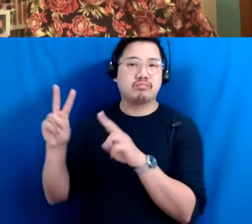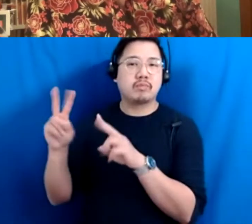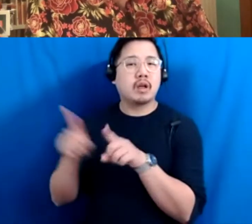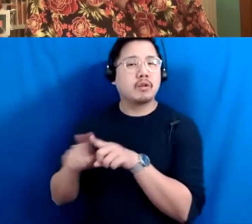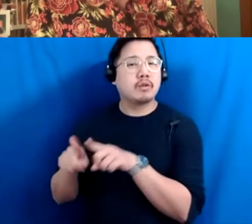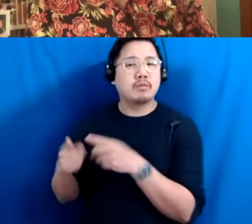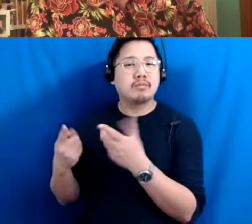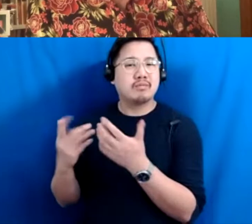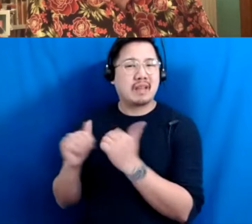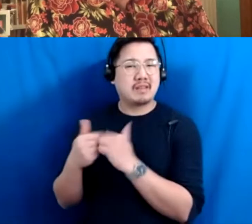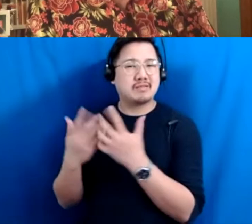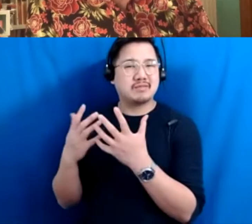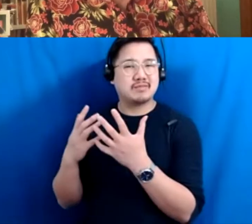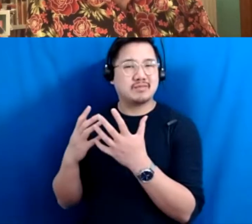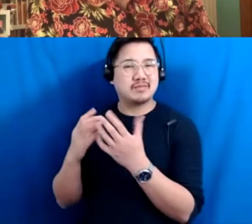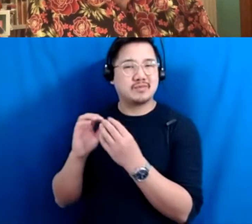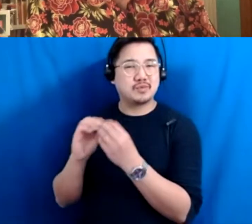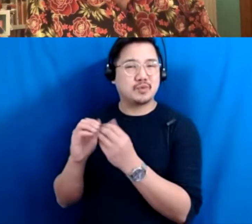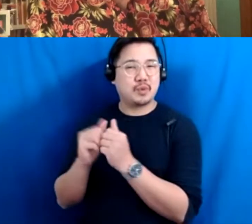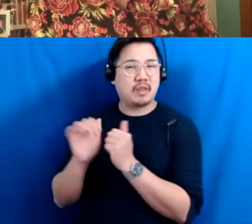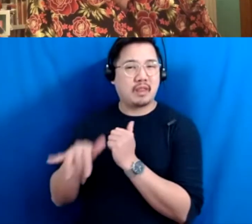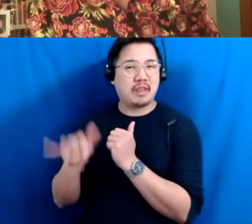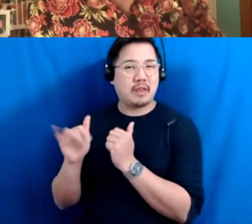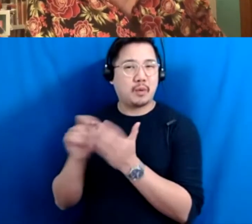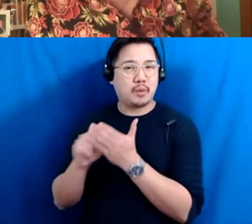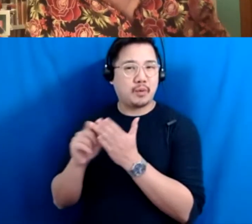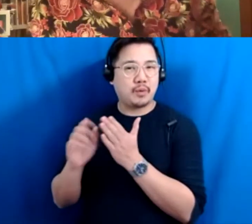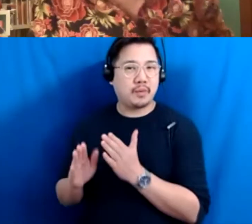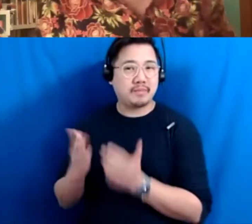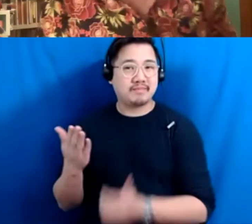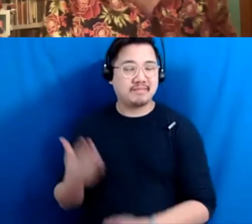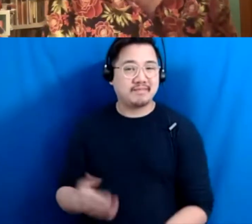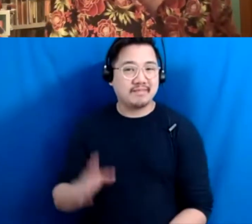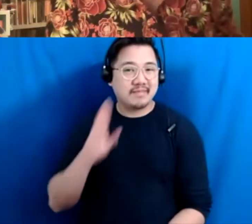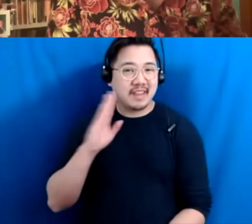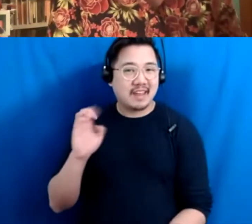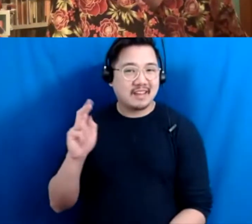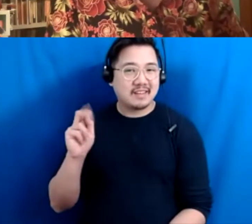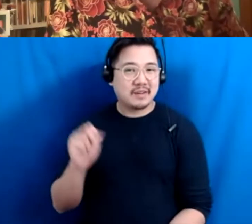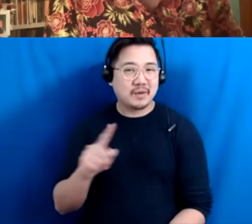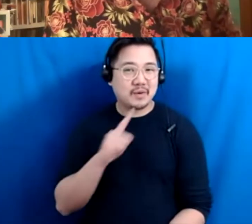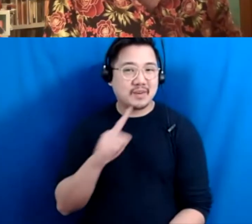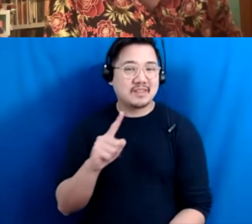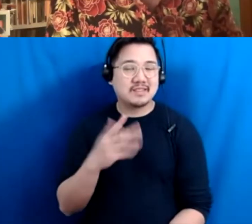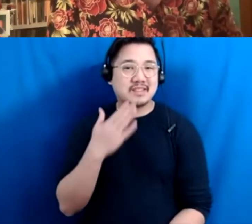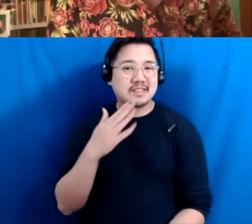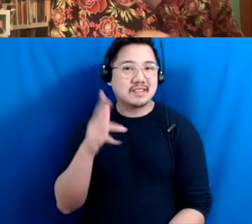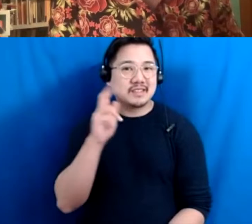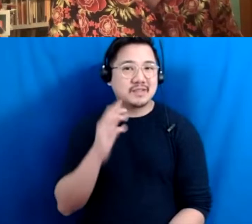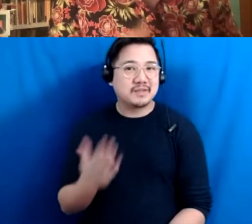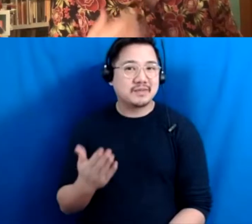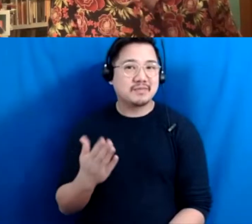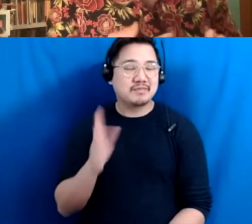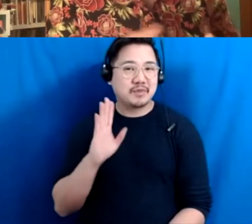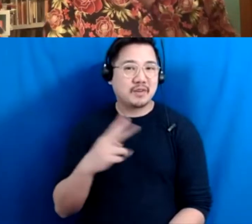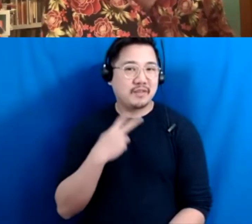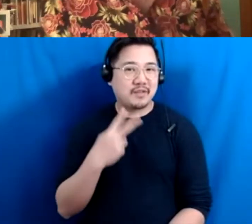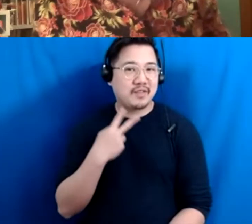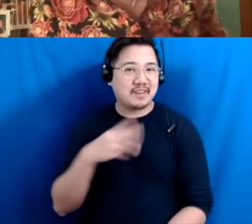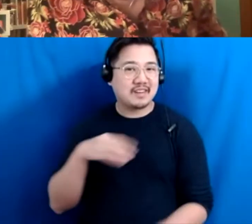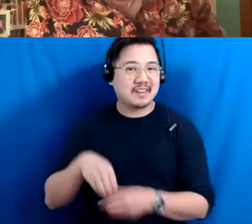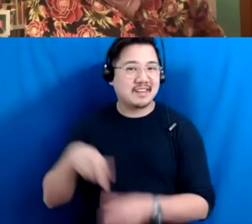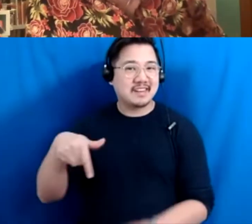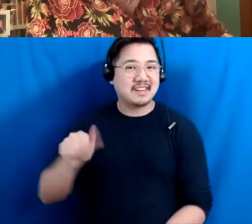to wrestle with that as a writer? Hi, Evan. It's really good to hear your voice in the